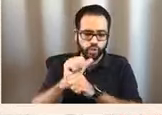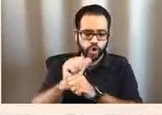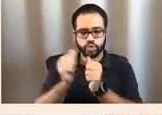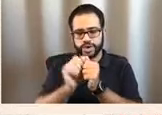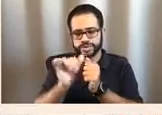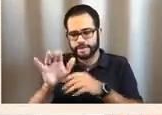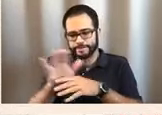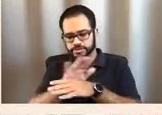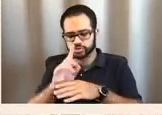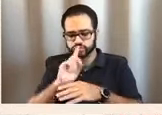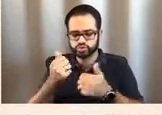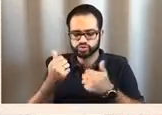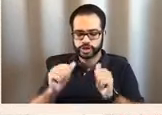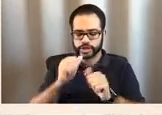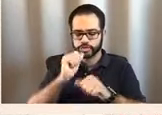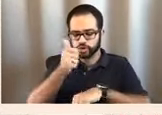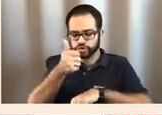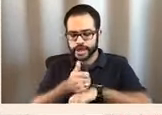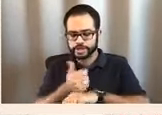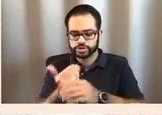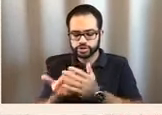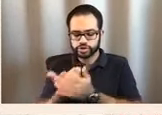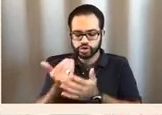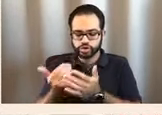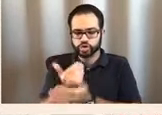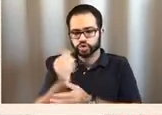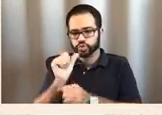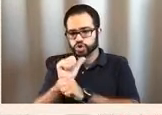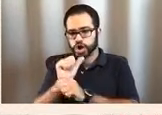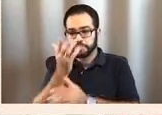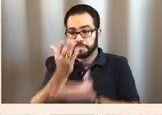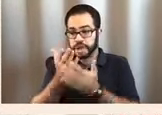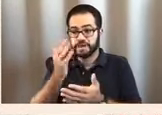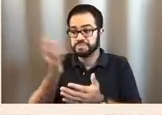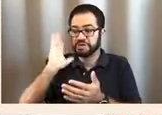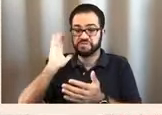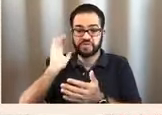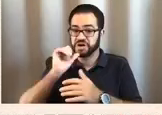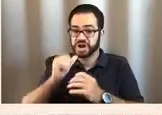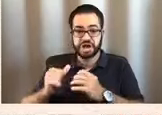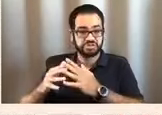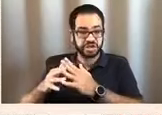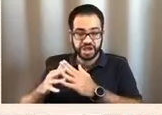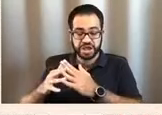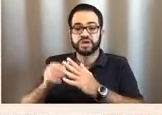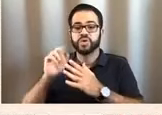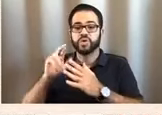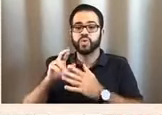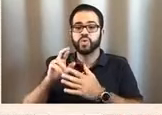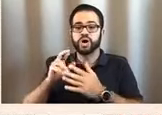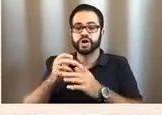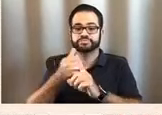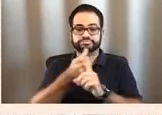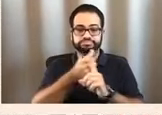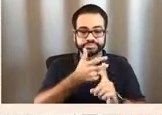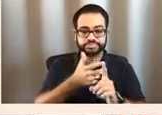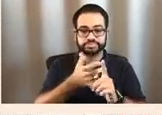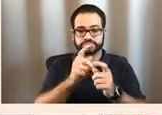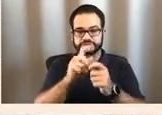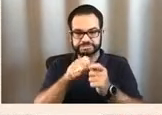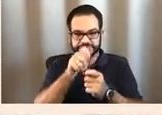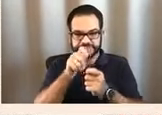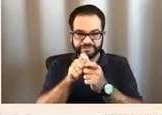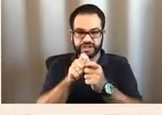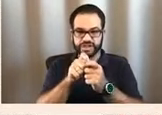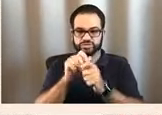create perhaps a new job that might not have existed before, or pulled apart and develop very specialized duties